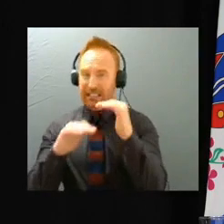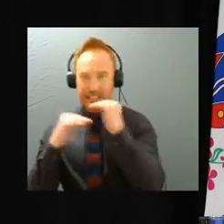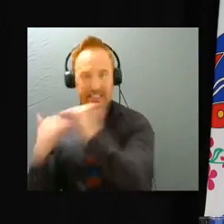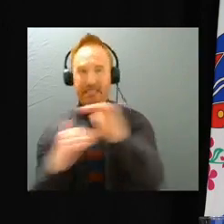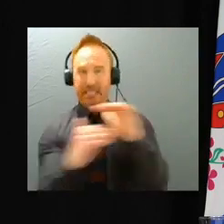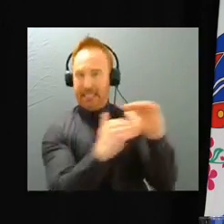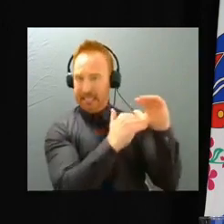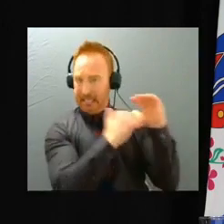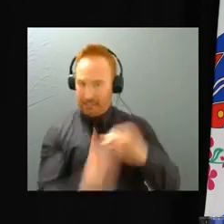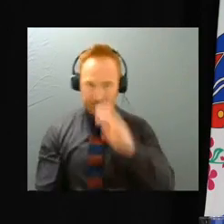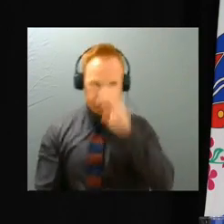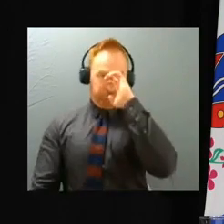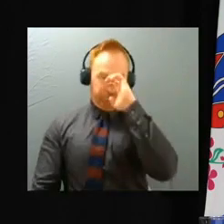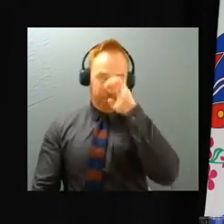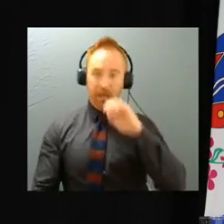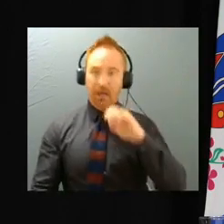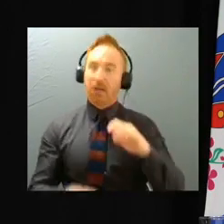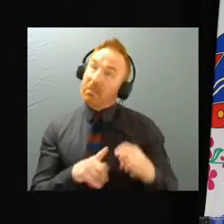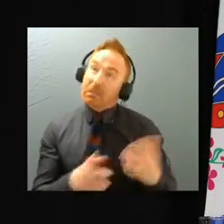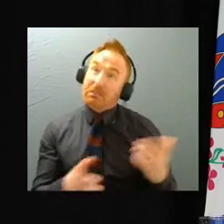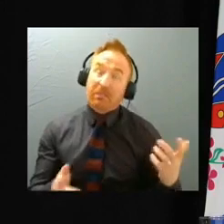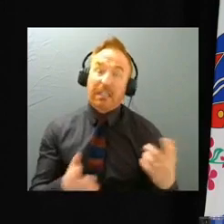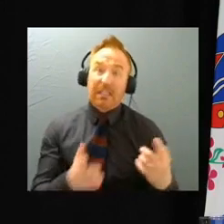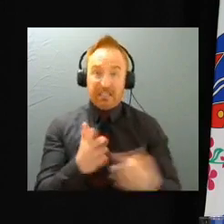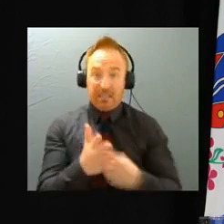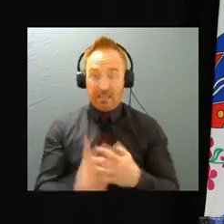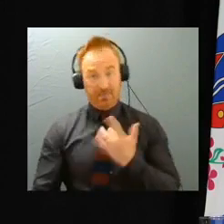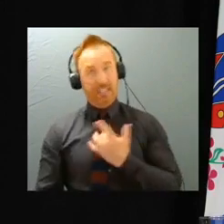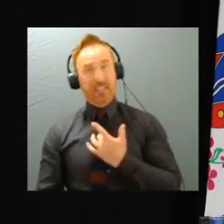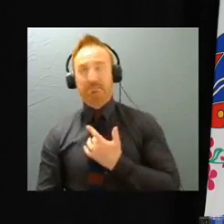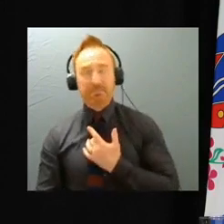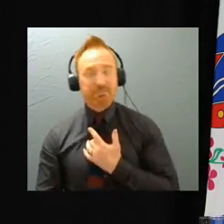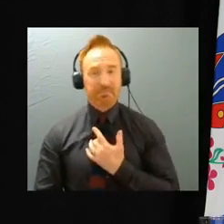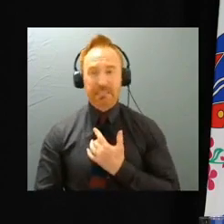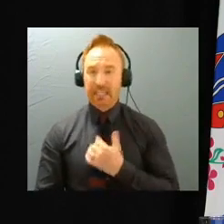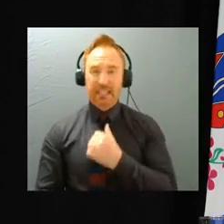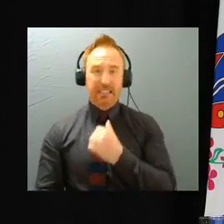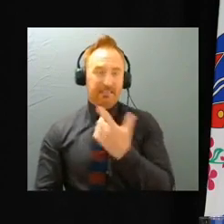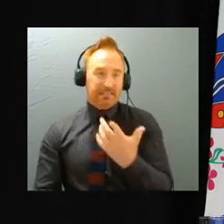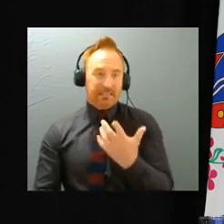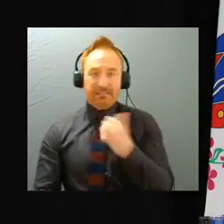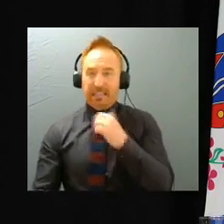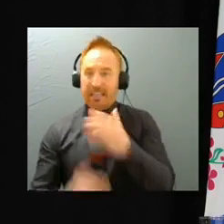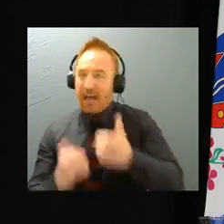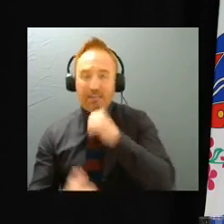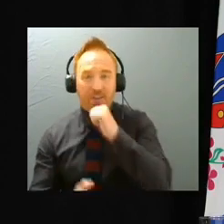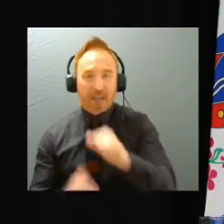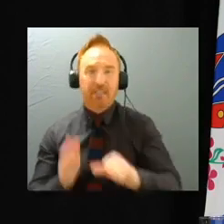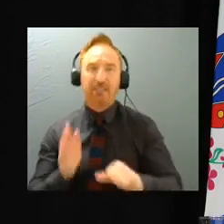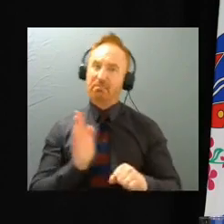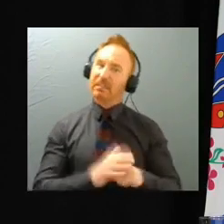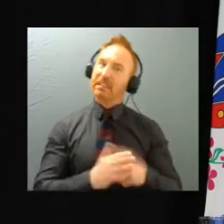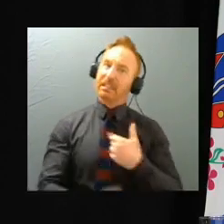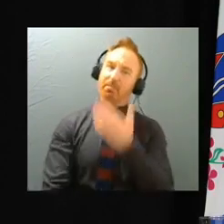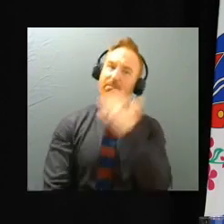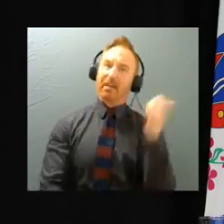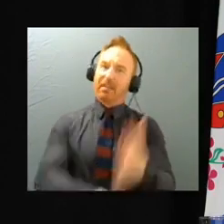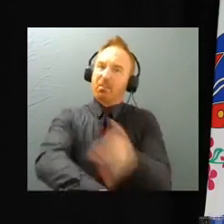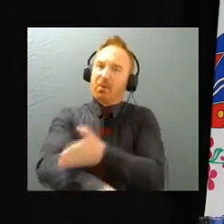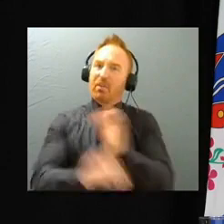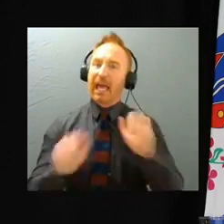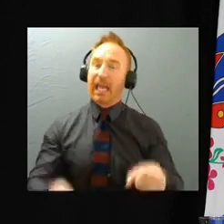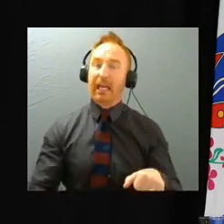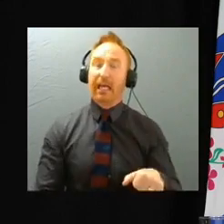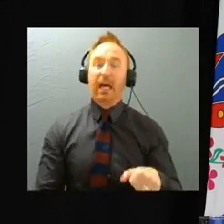sometimes unkind. We can do better. The tool that we continue to wield for now is a finer one